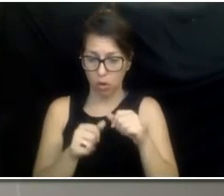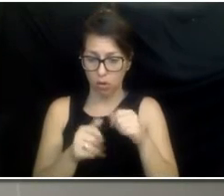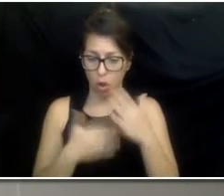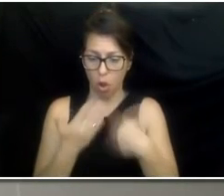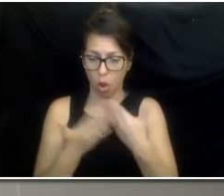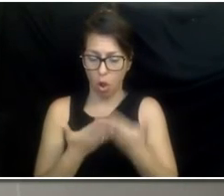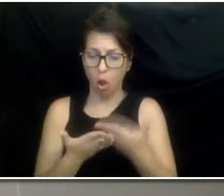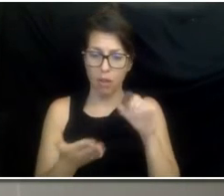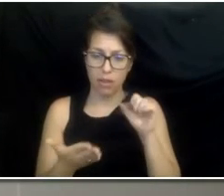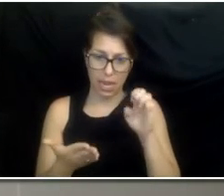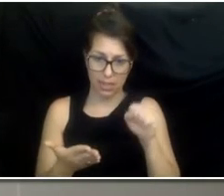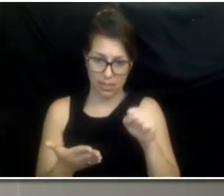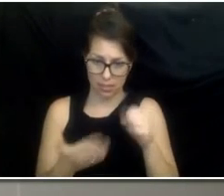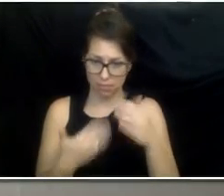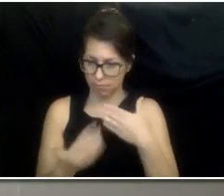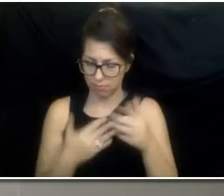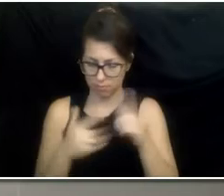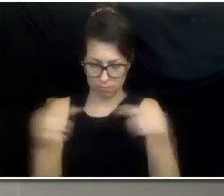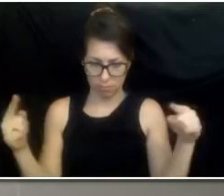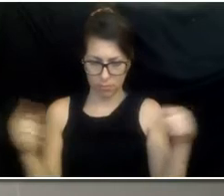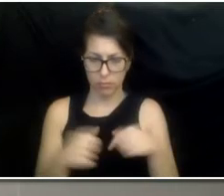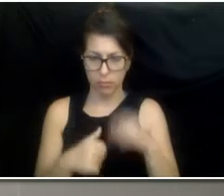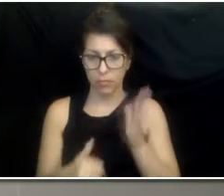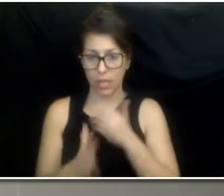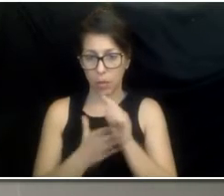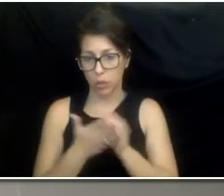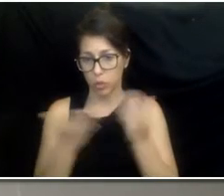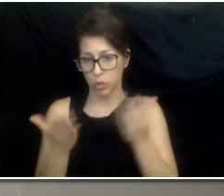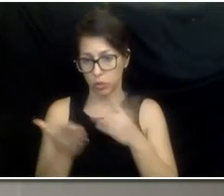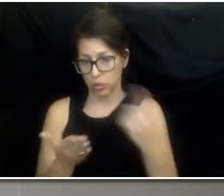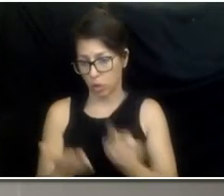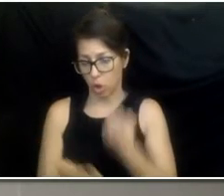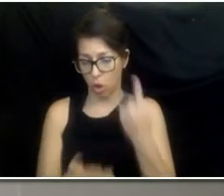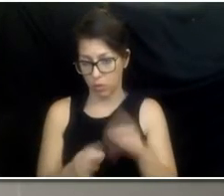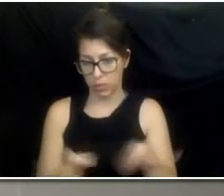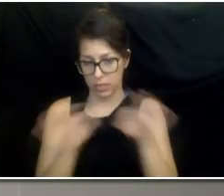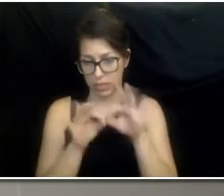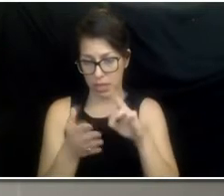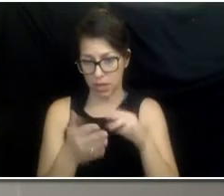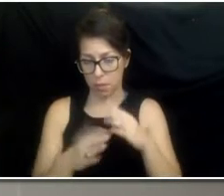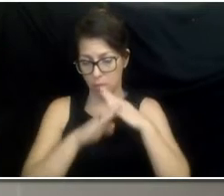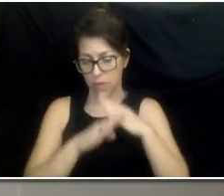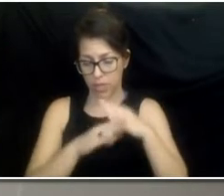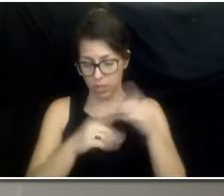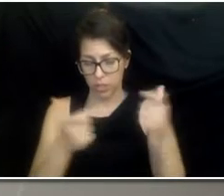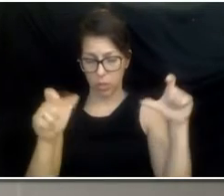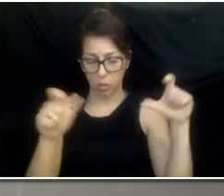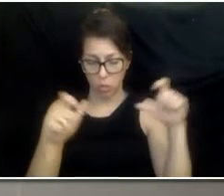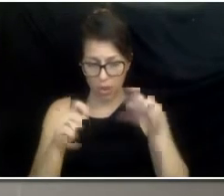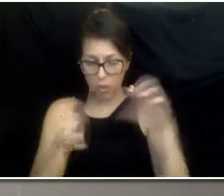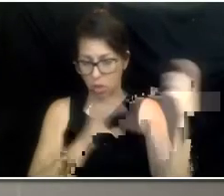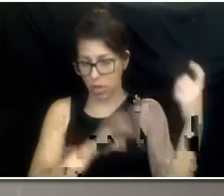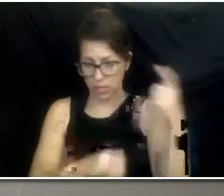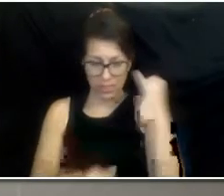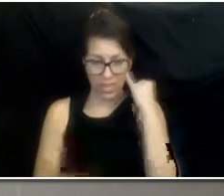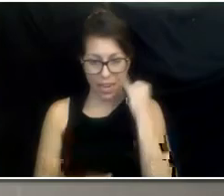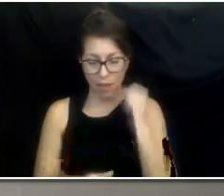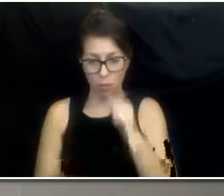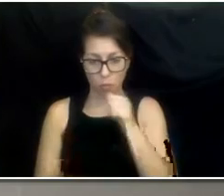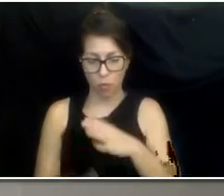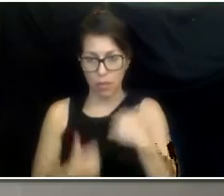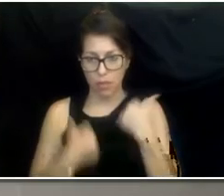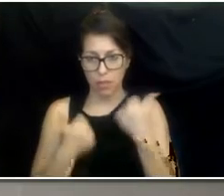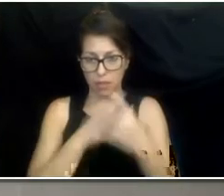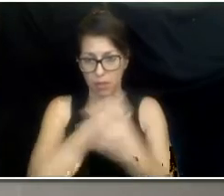and or need to address issues regarding custody visitation and financial support for us that work is continuing during this pandemic and is more essential